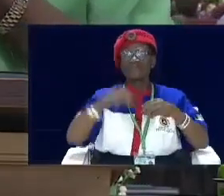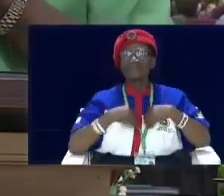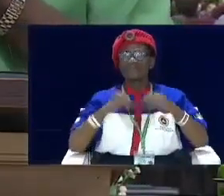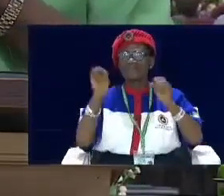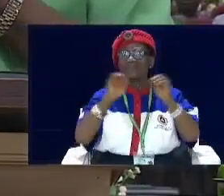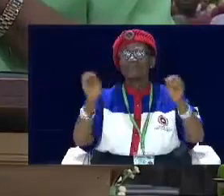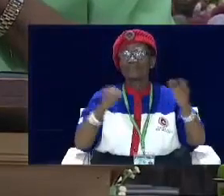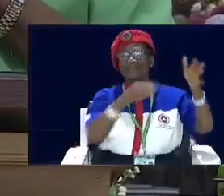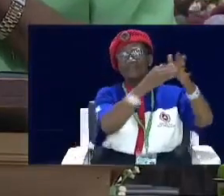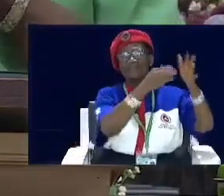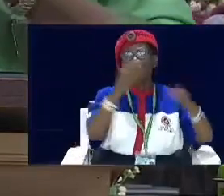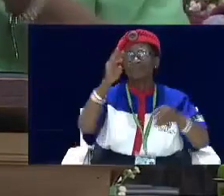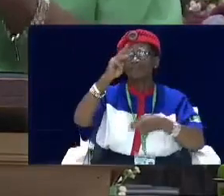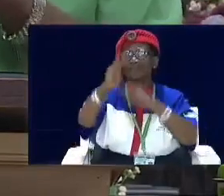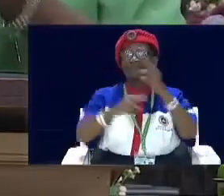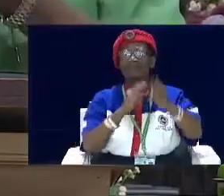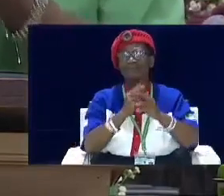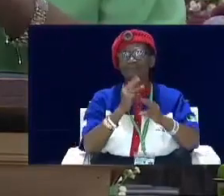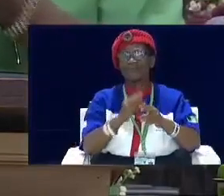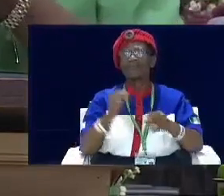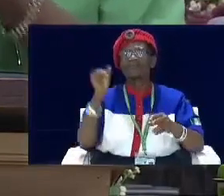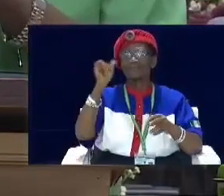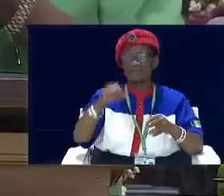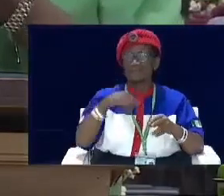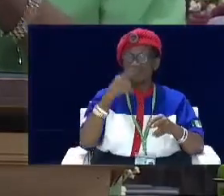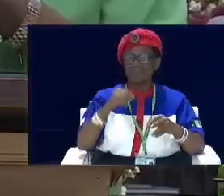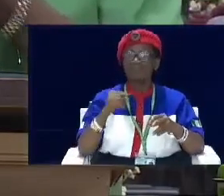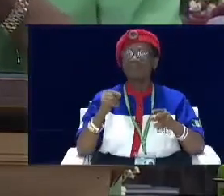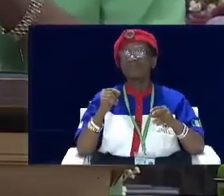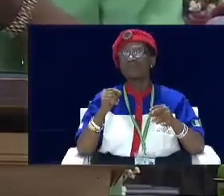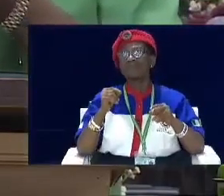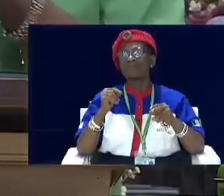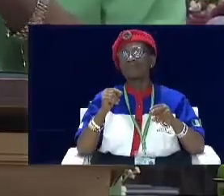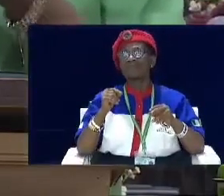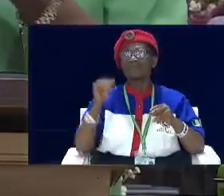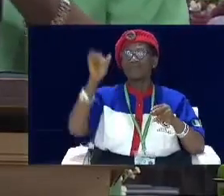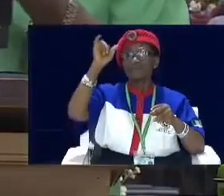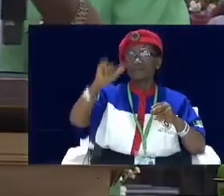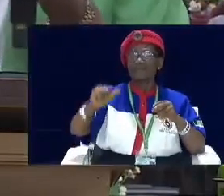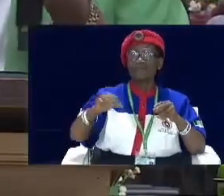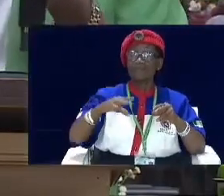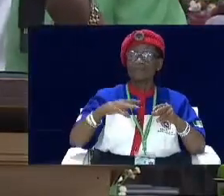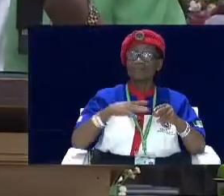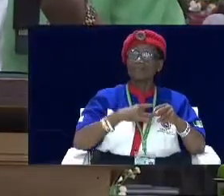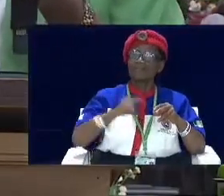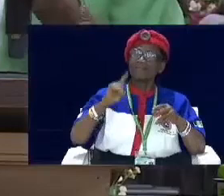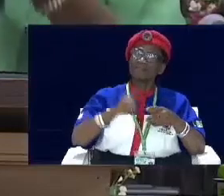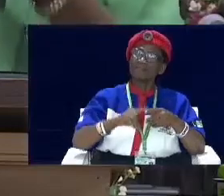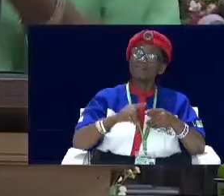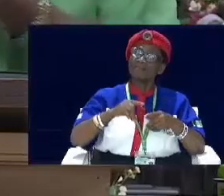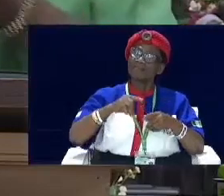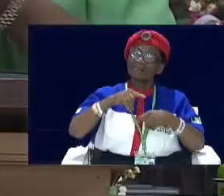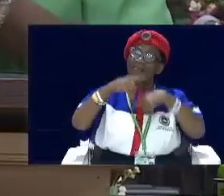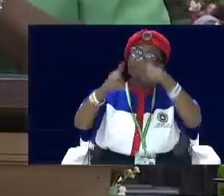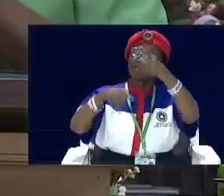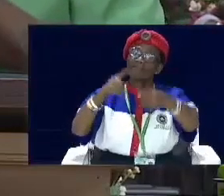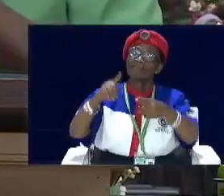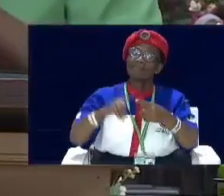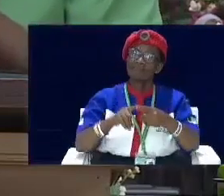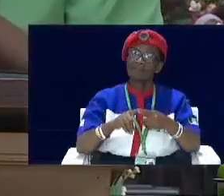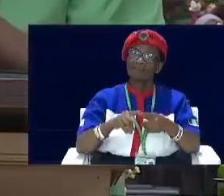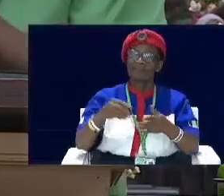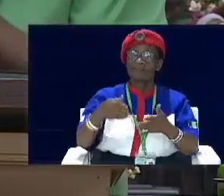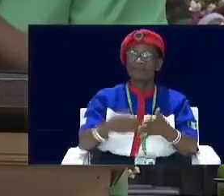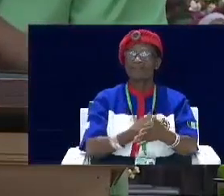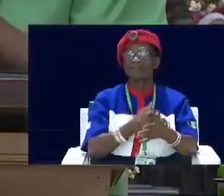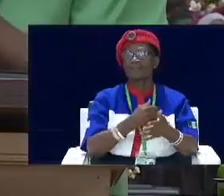darúgbó. They said they like to go to new generation churches. Ṣé